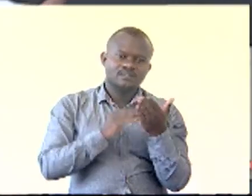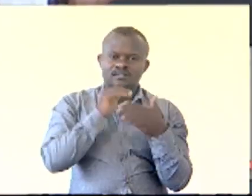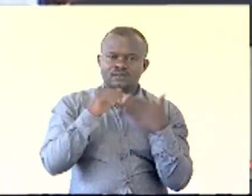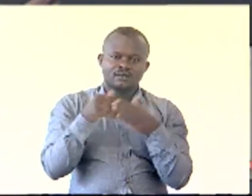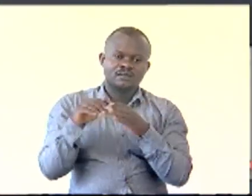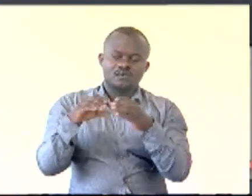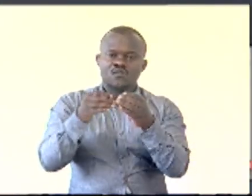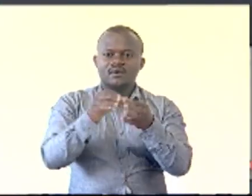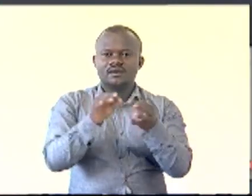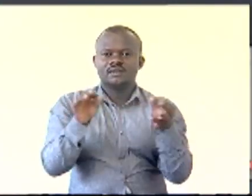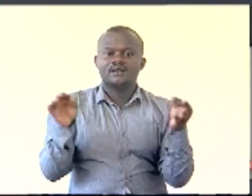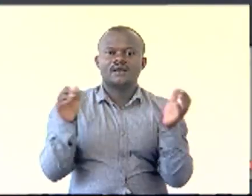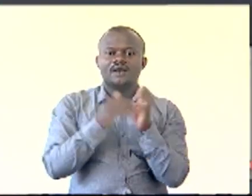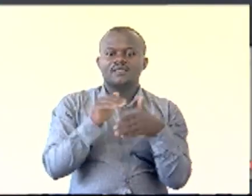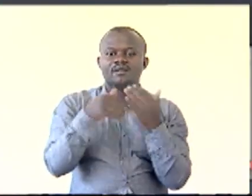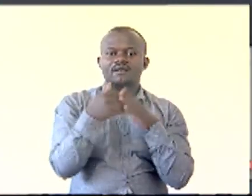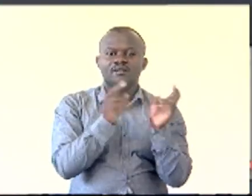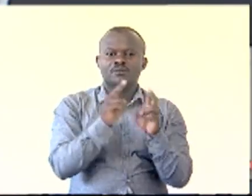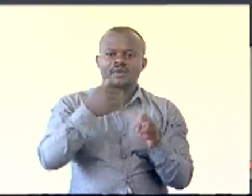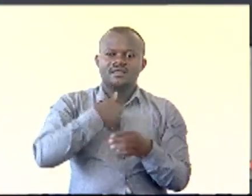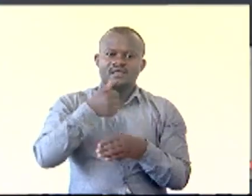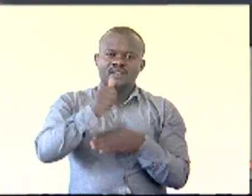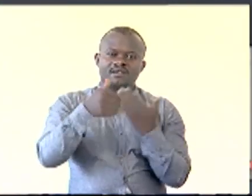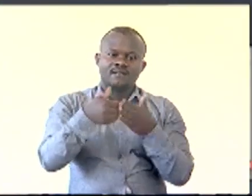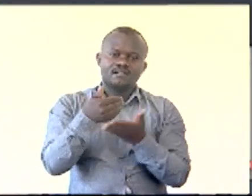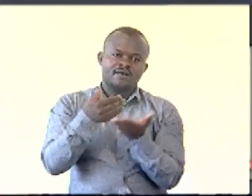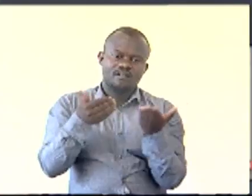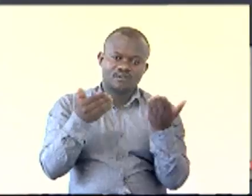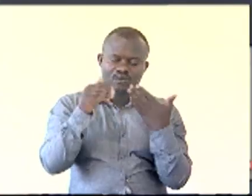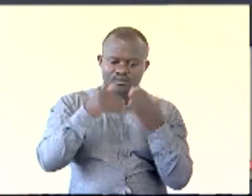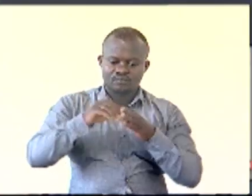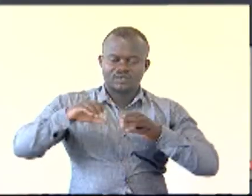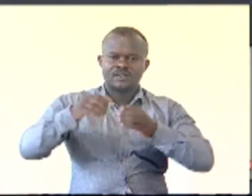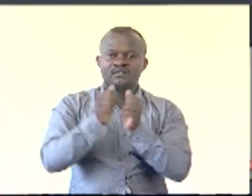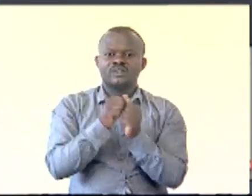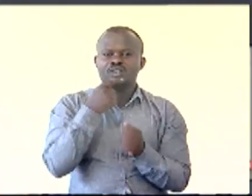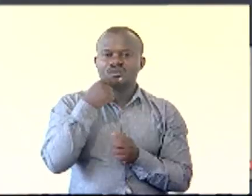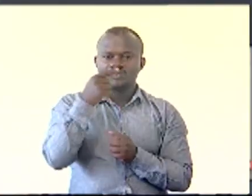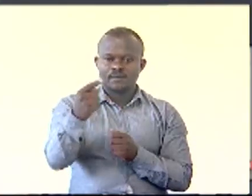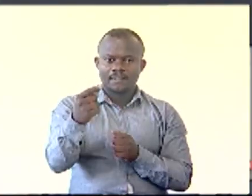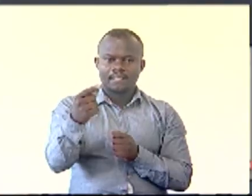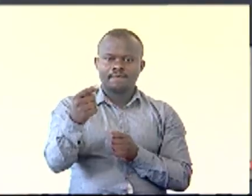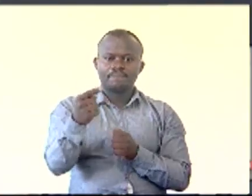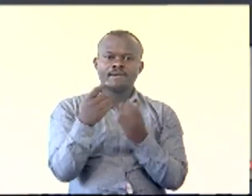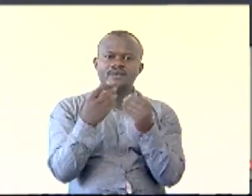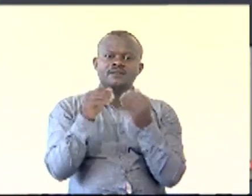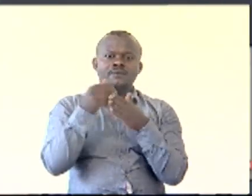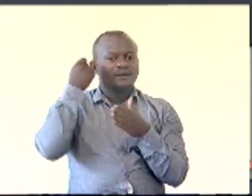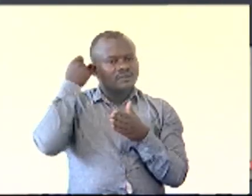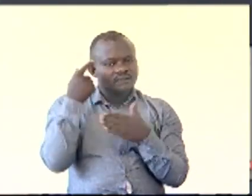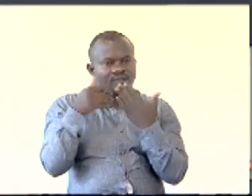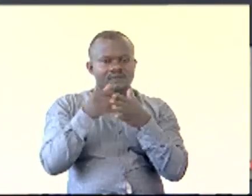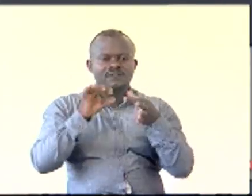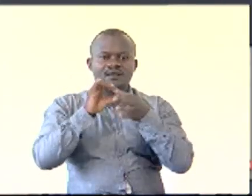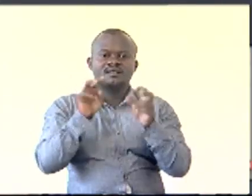slight movement. Others, they normally allow all movement. So a simple understanding joints are